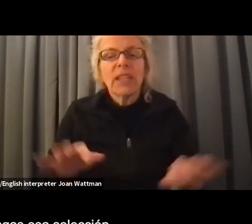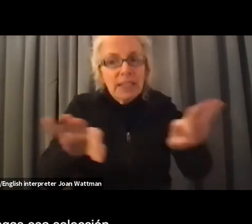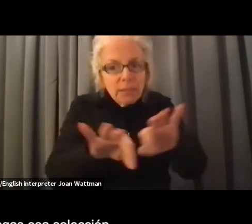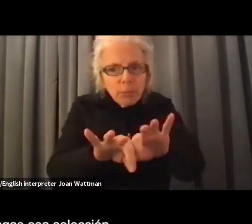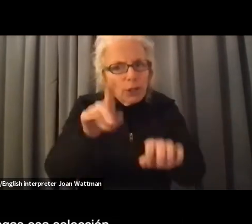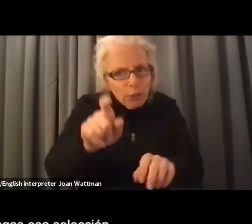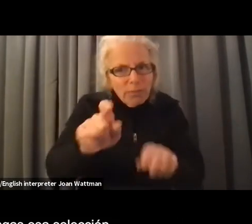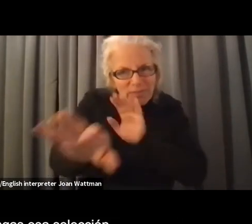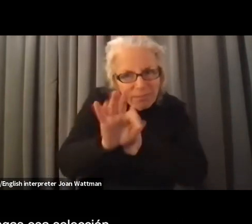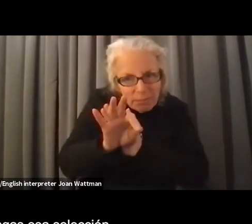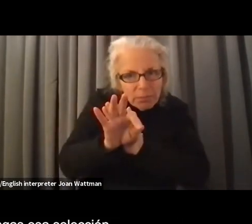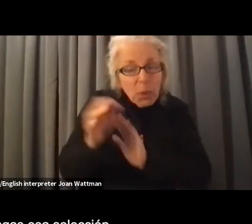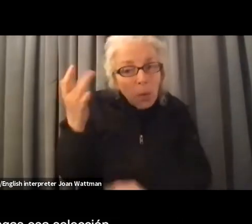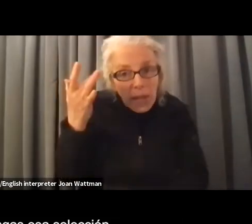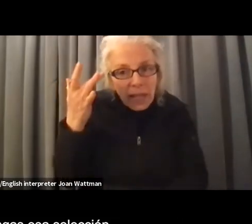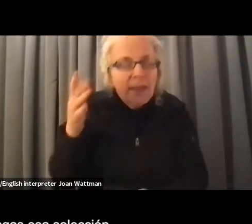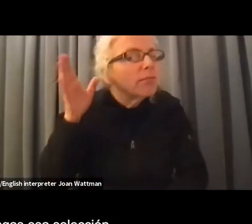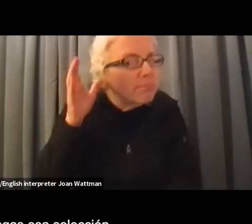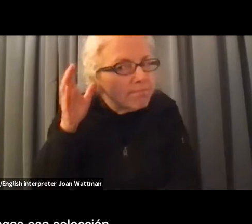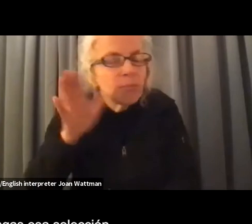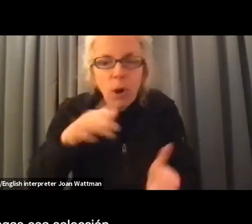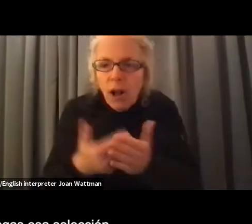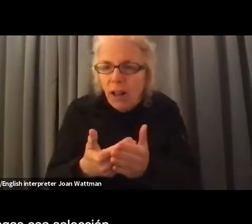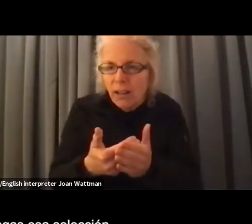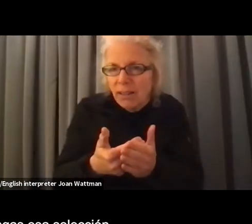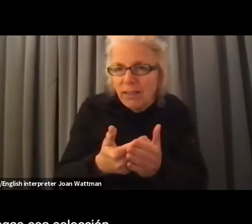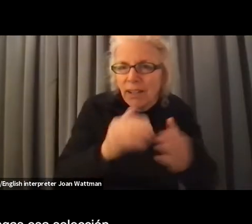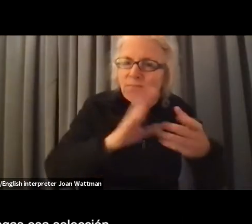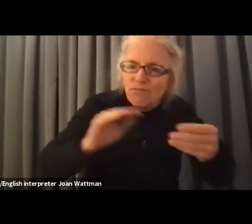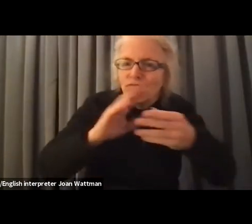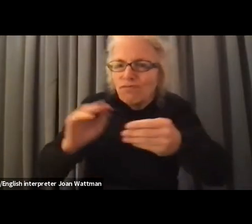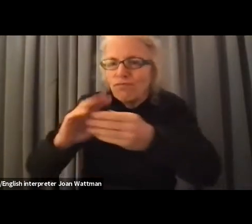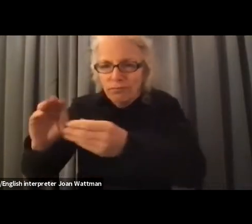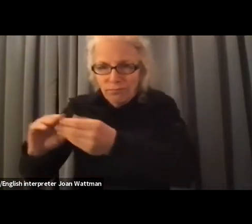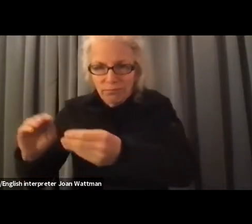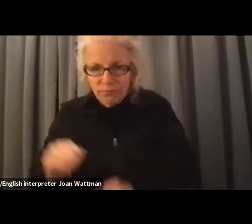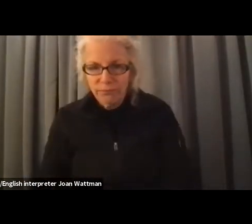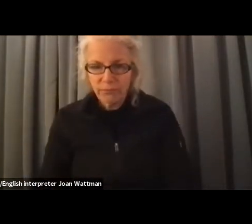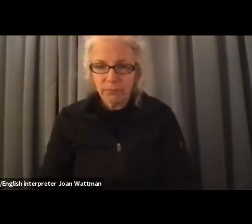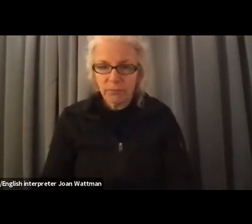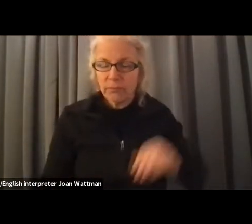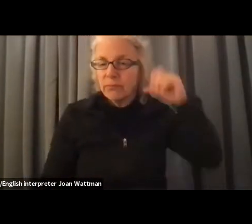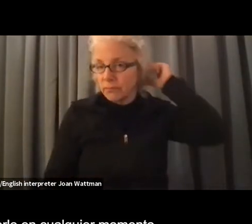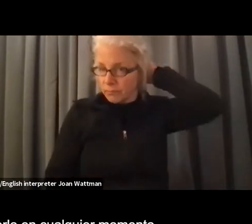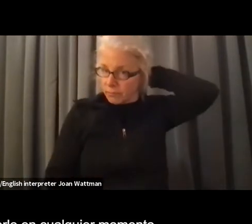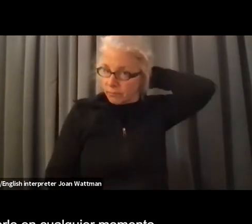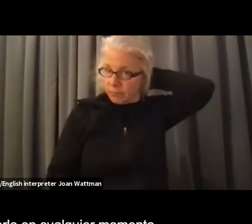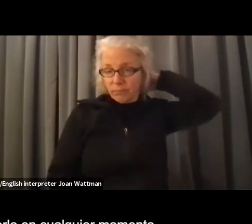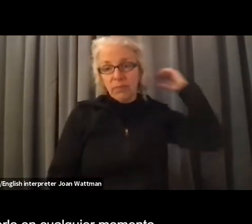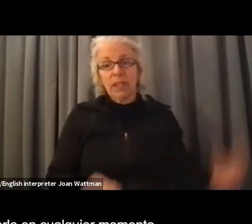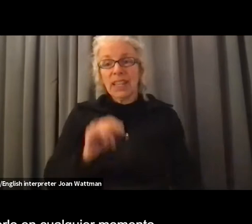make that selection so that you can hear all the panelists appropriately. If you want to hear